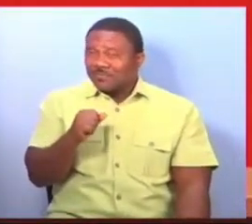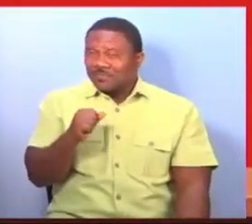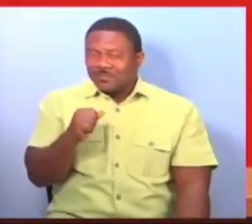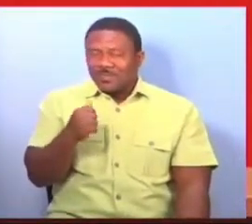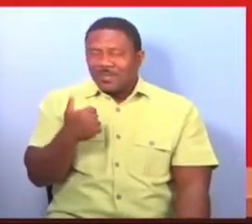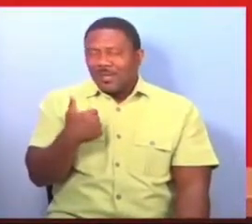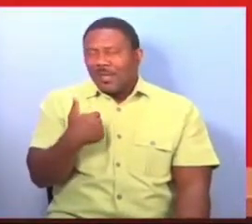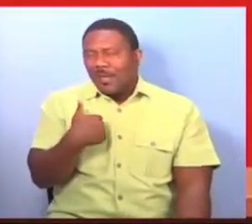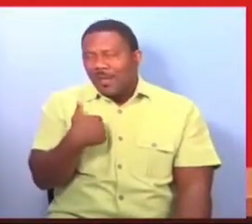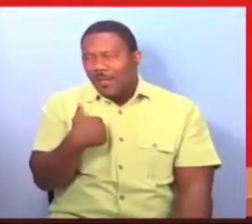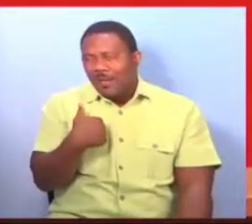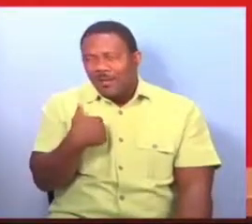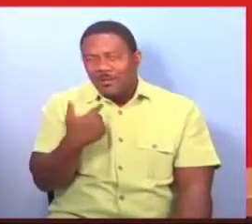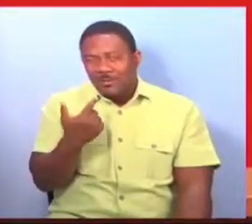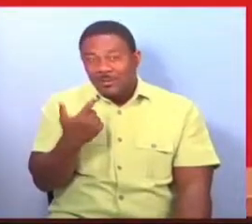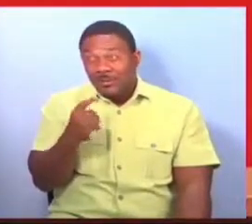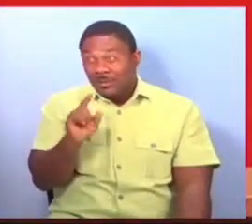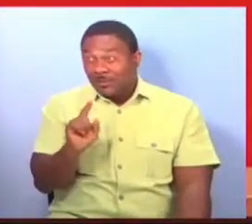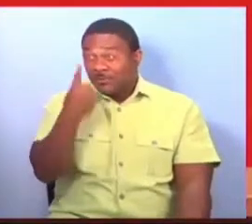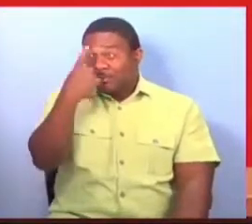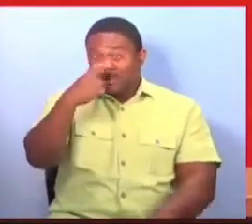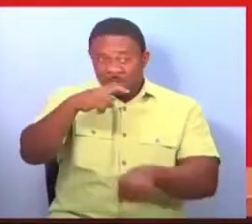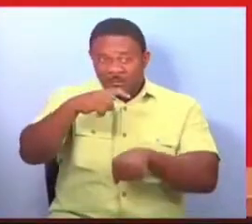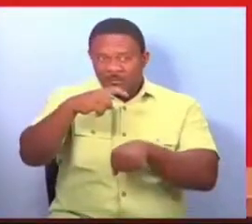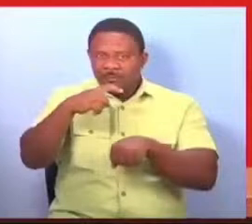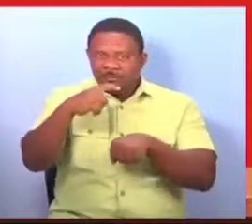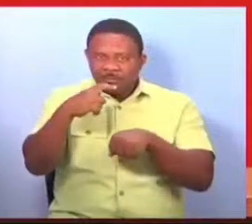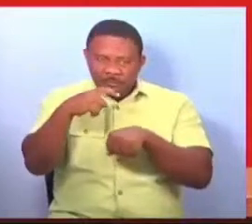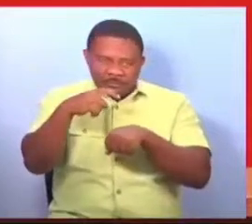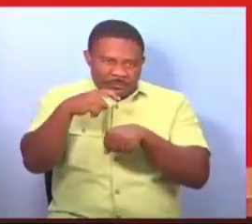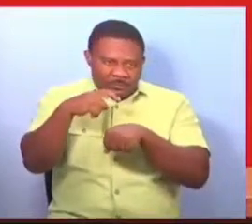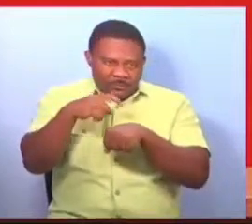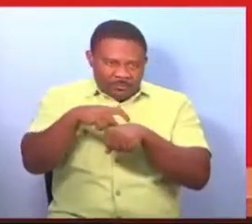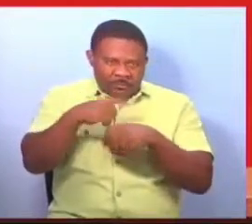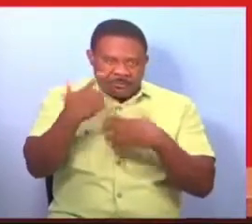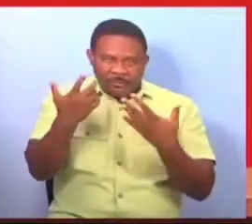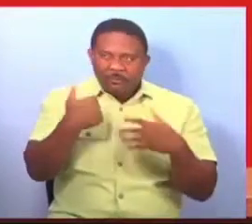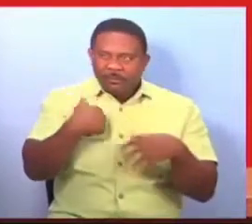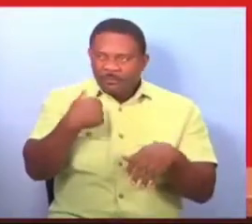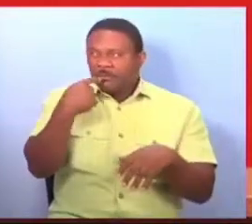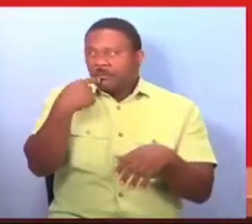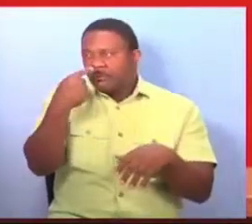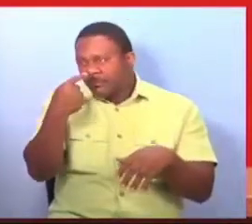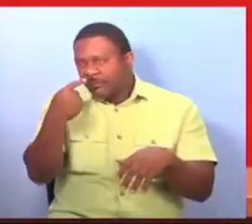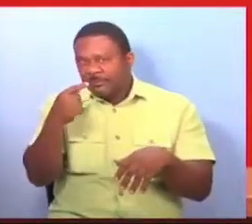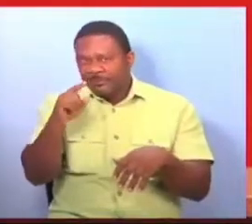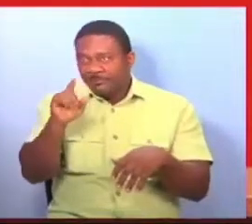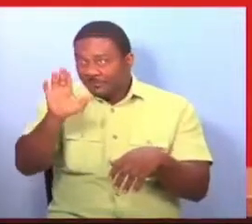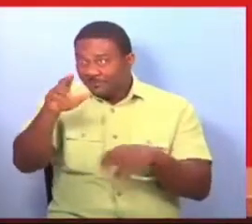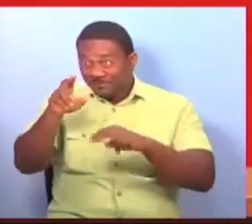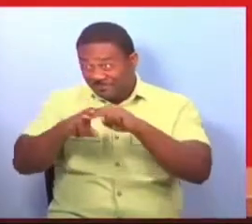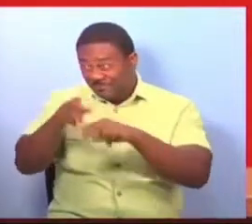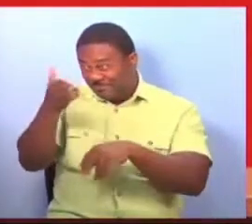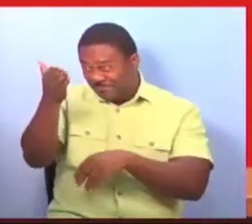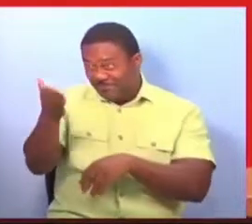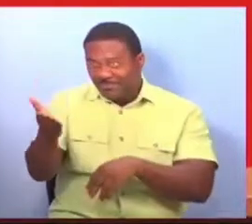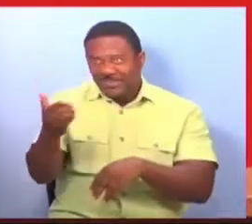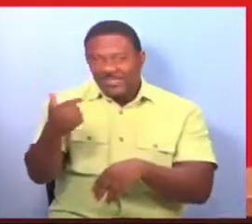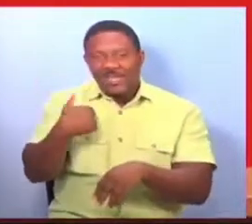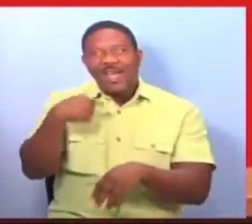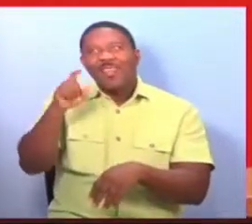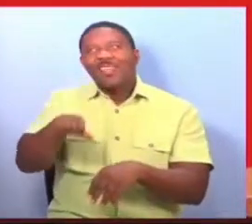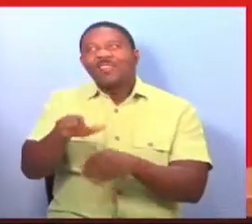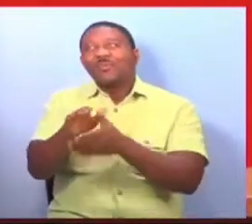Mr. Speaker, this being the first time I'm speaking whilst you are in the chair, let me take the opportunity to congratulate